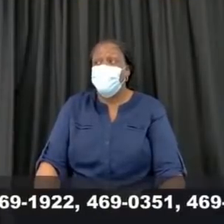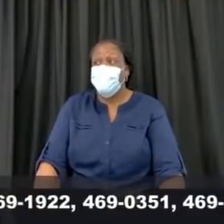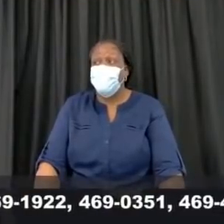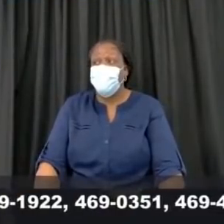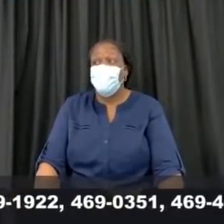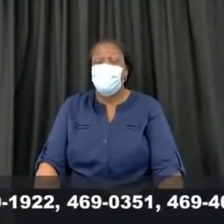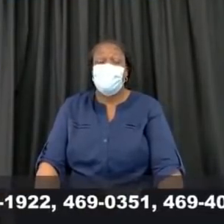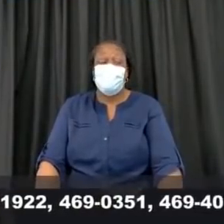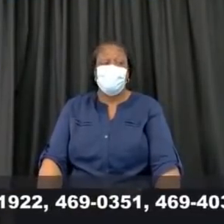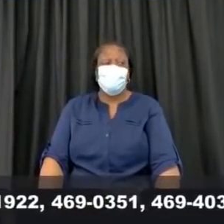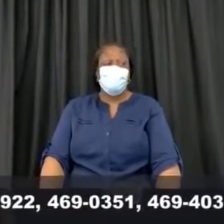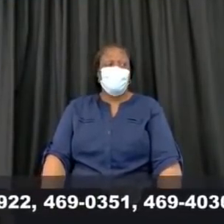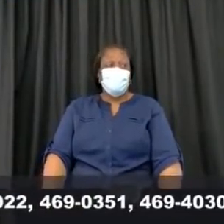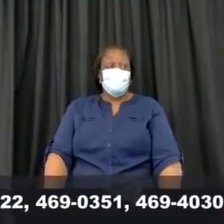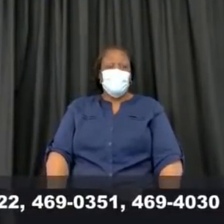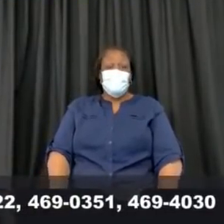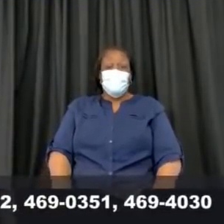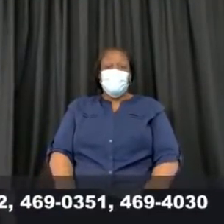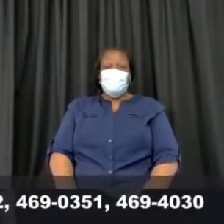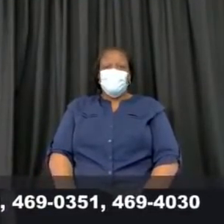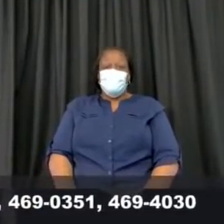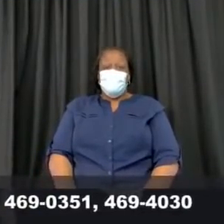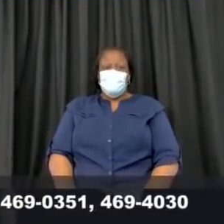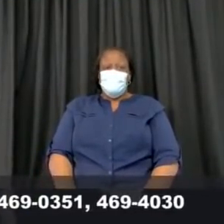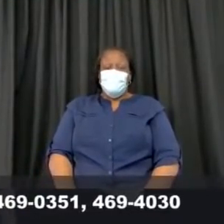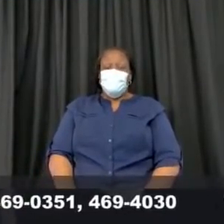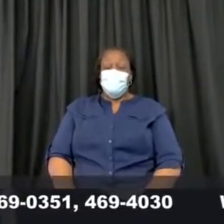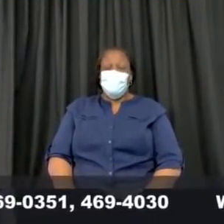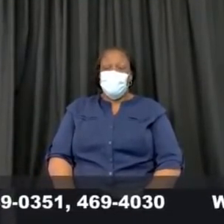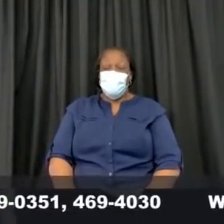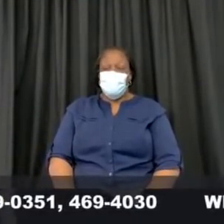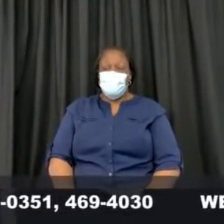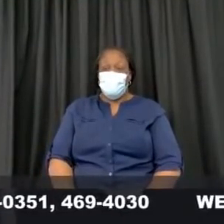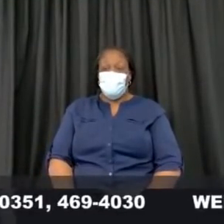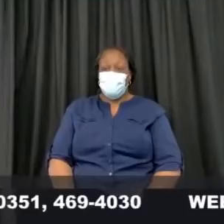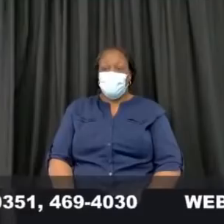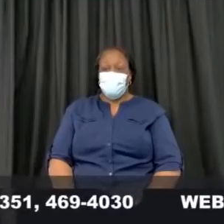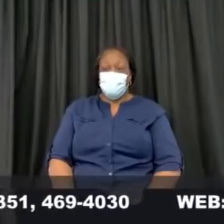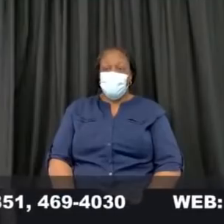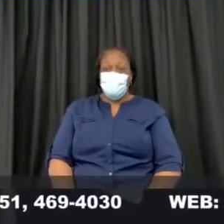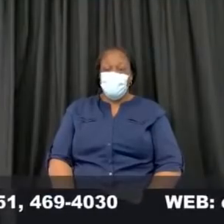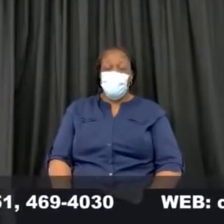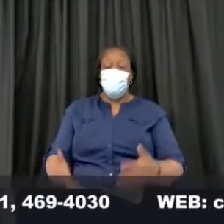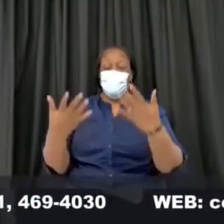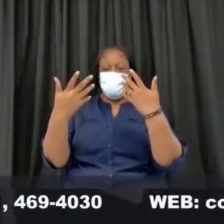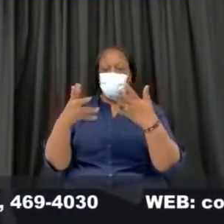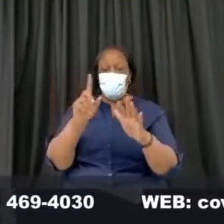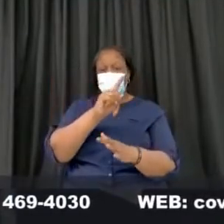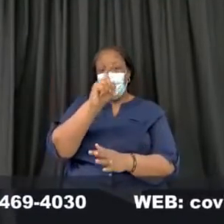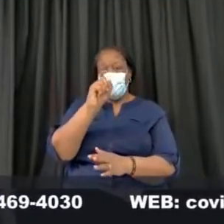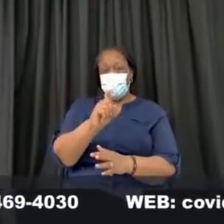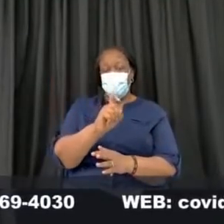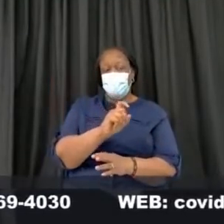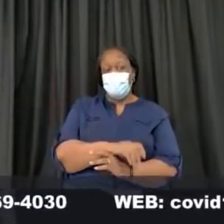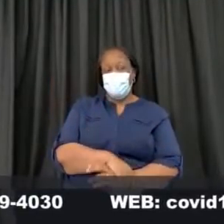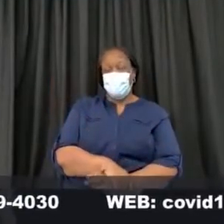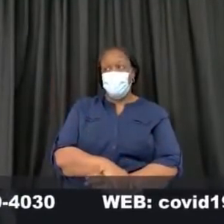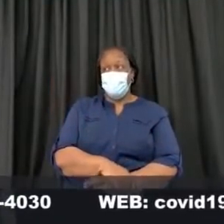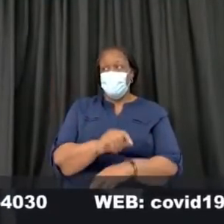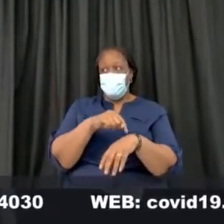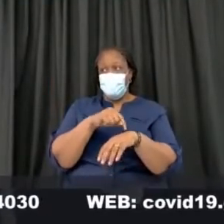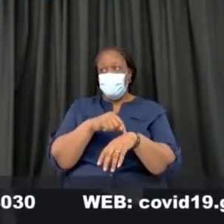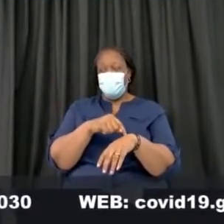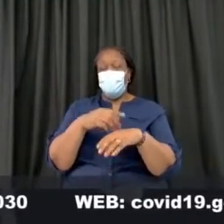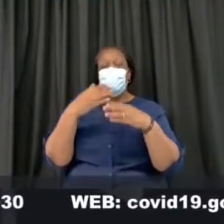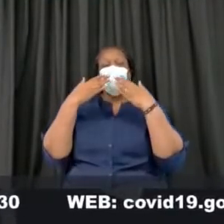Thank you very much, Mr. Samuel. That brings us to the end of our question and answer segment. I want to thank